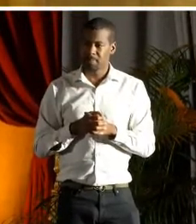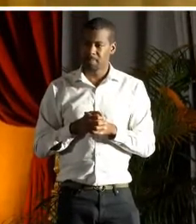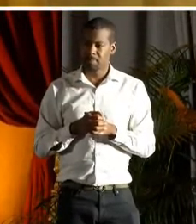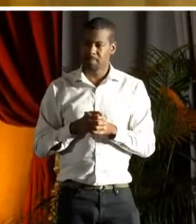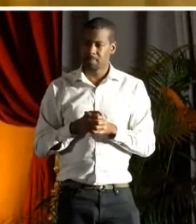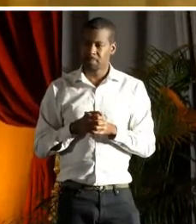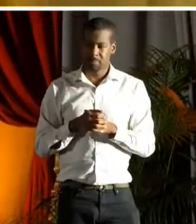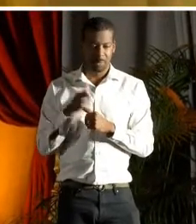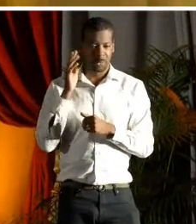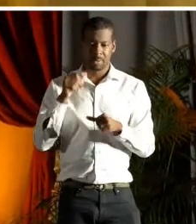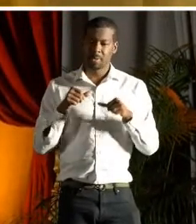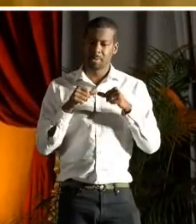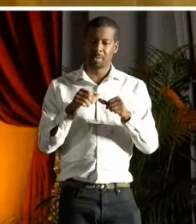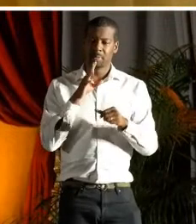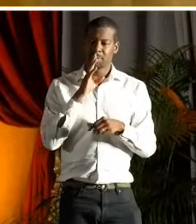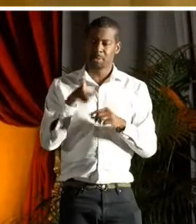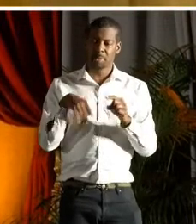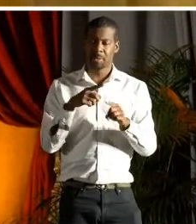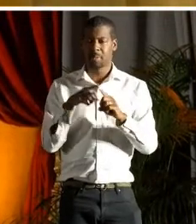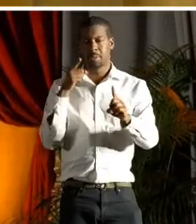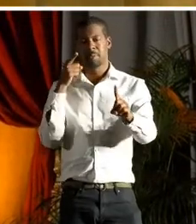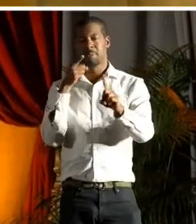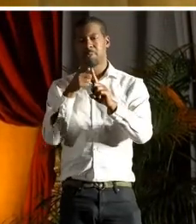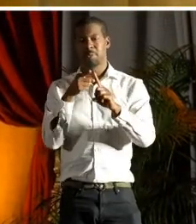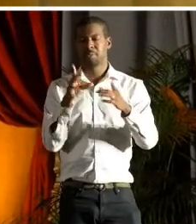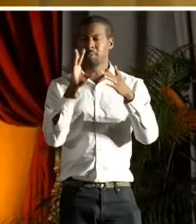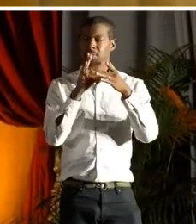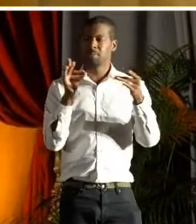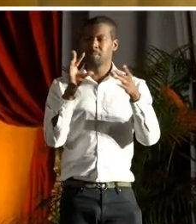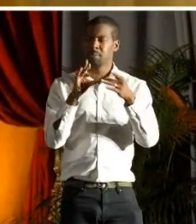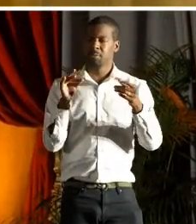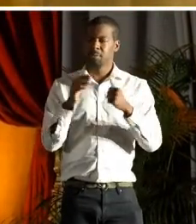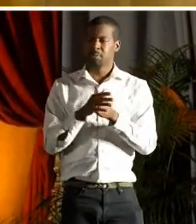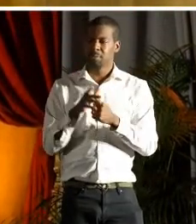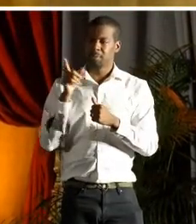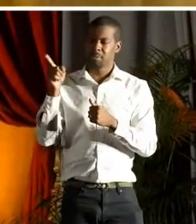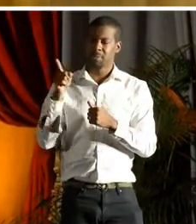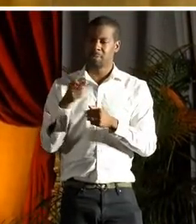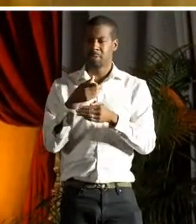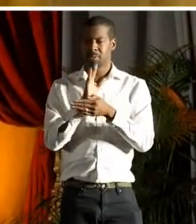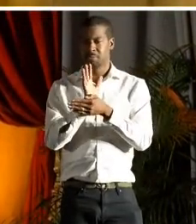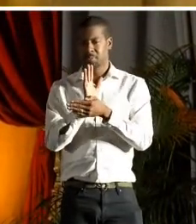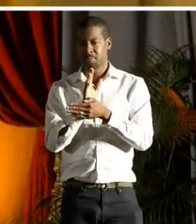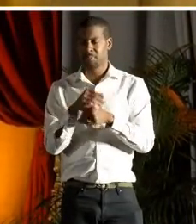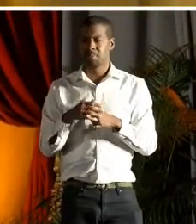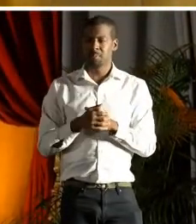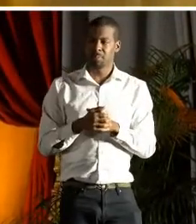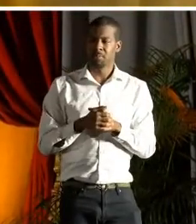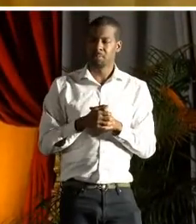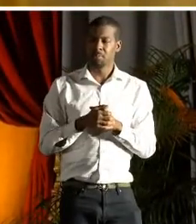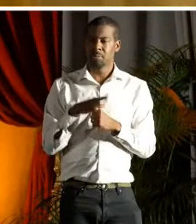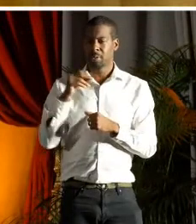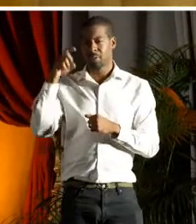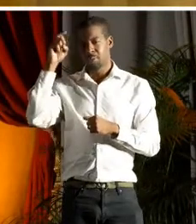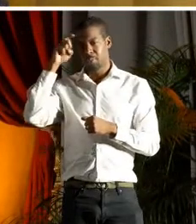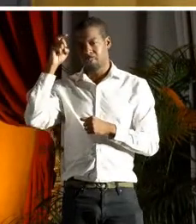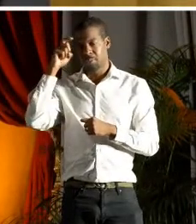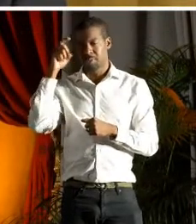We're going to keep on talking about the moral of the story we heard in that film and the wisdom that we